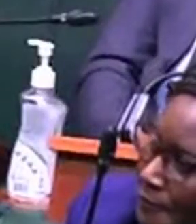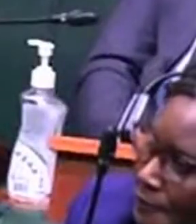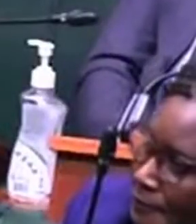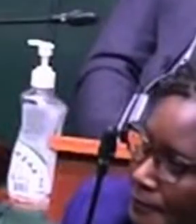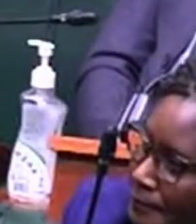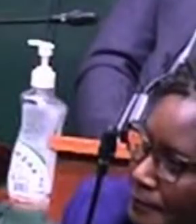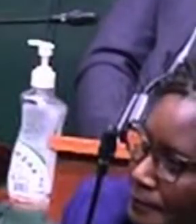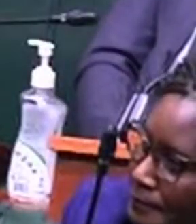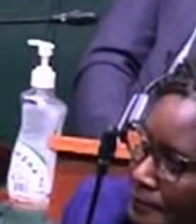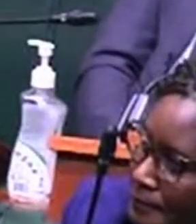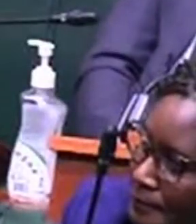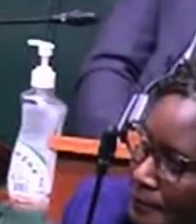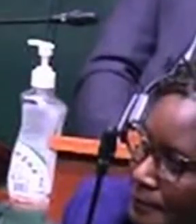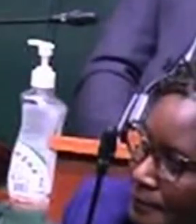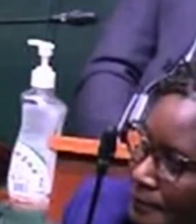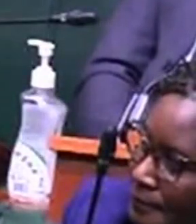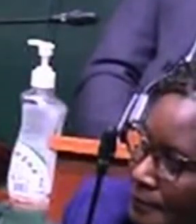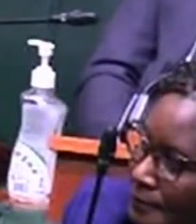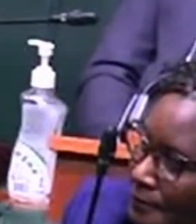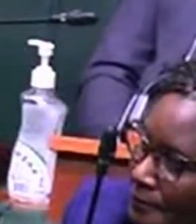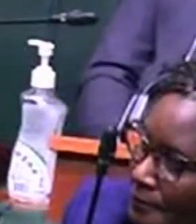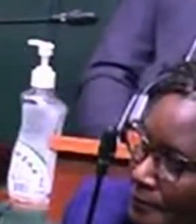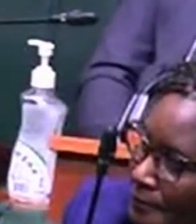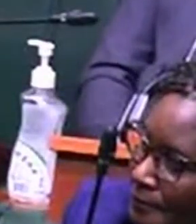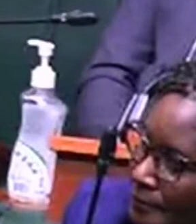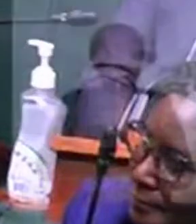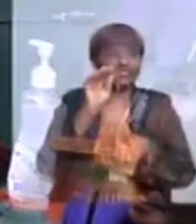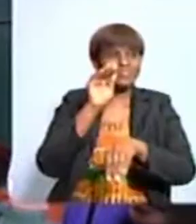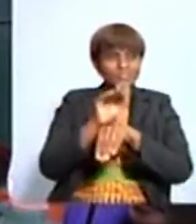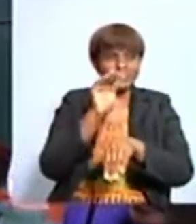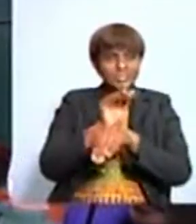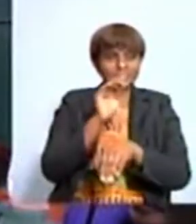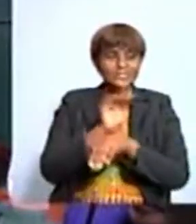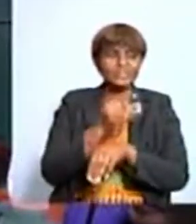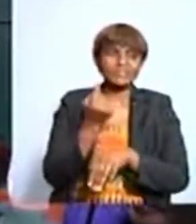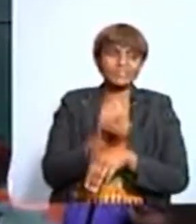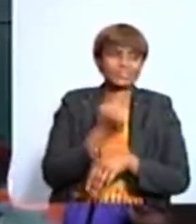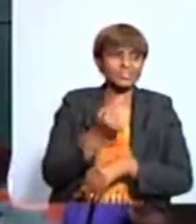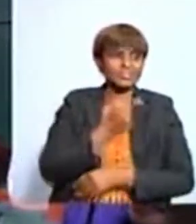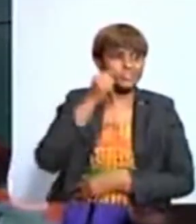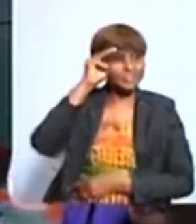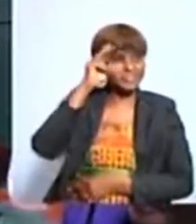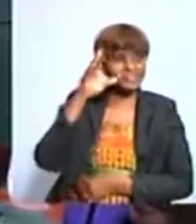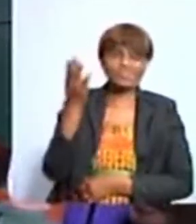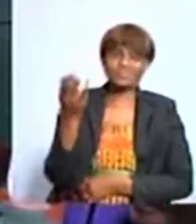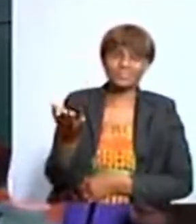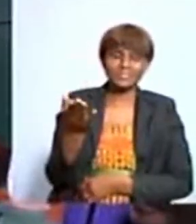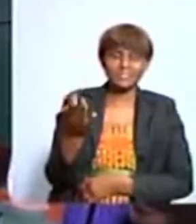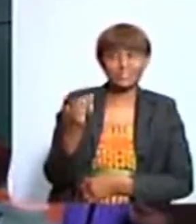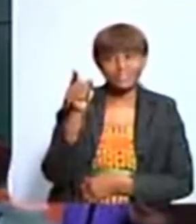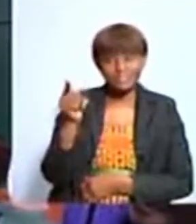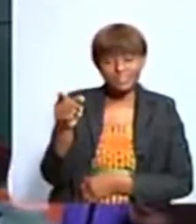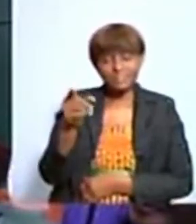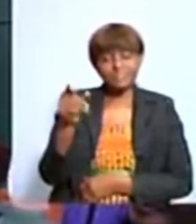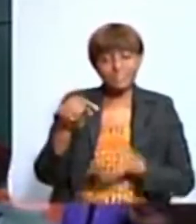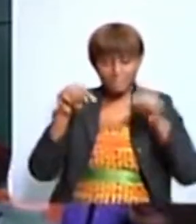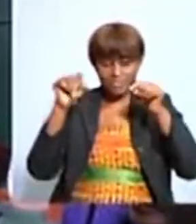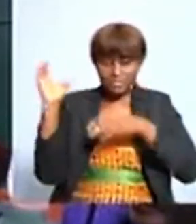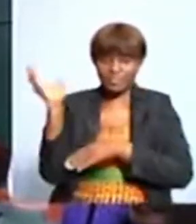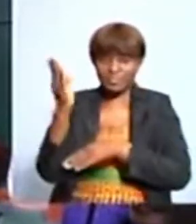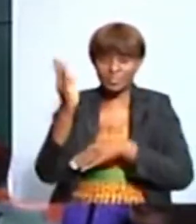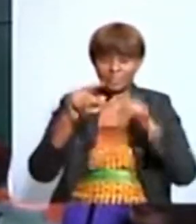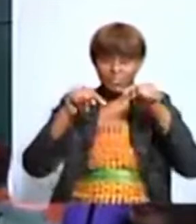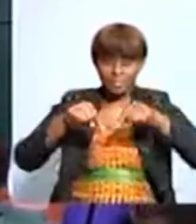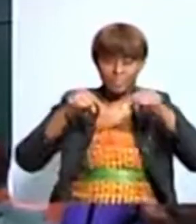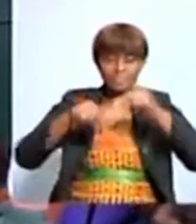Speaker, we want to just emphasize these points. The minister has presented to this House